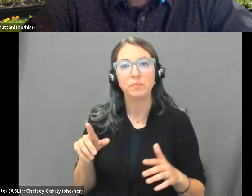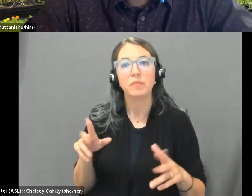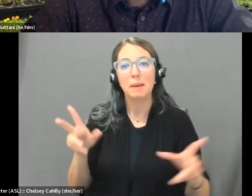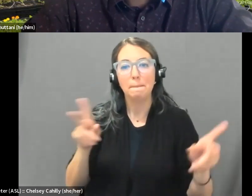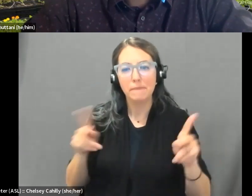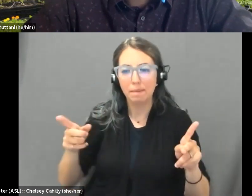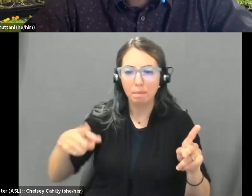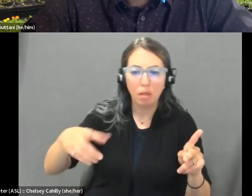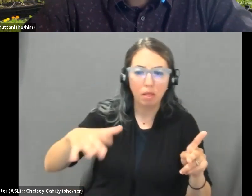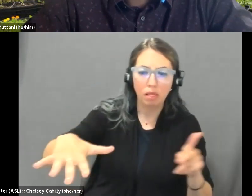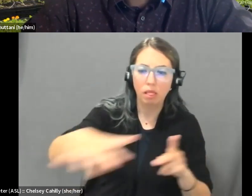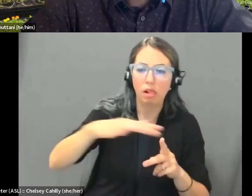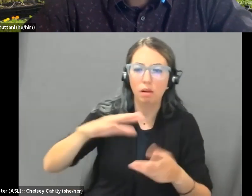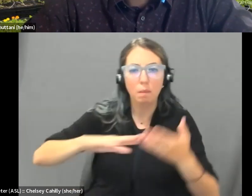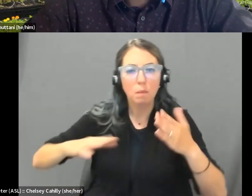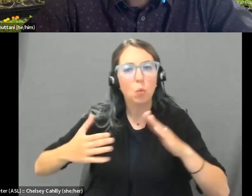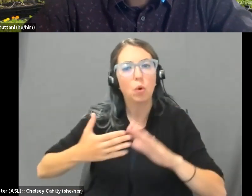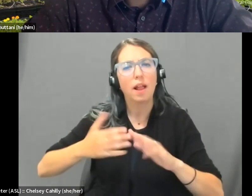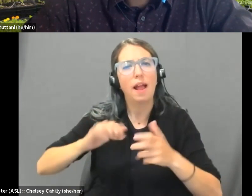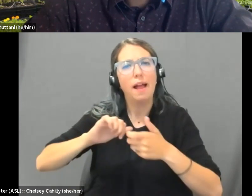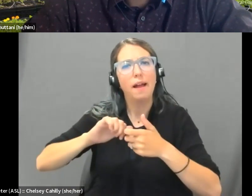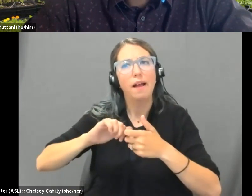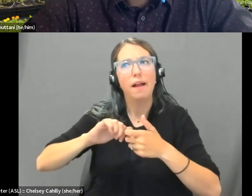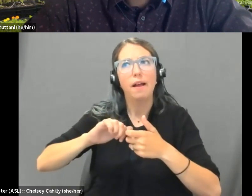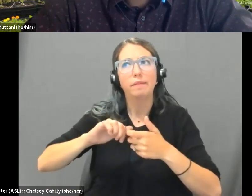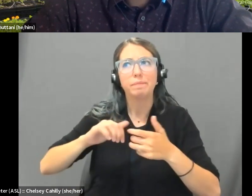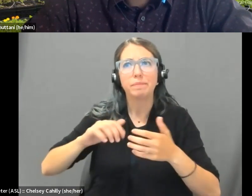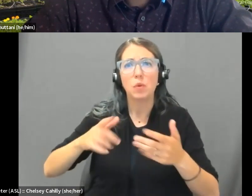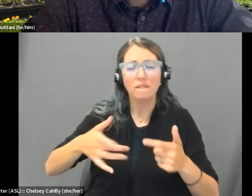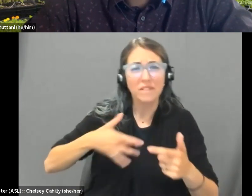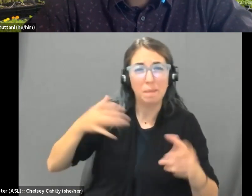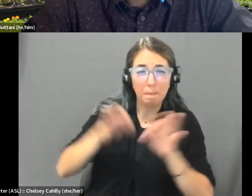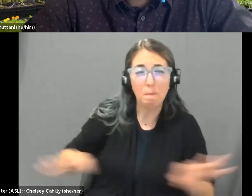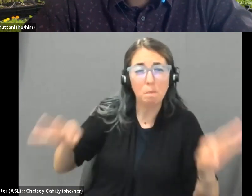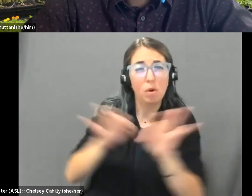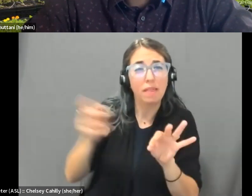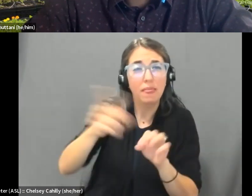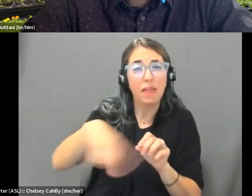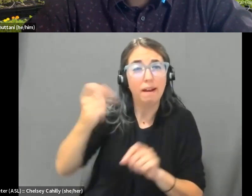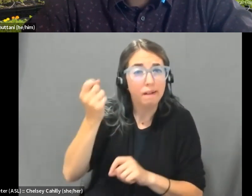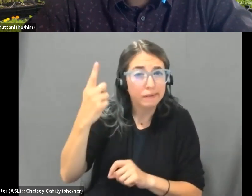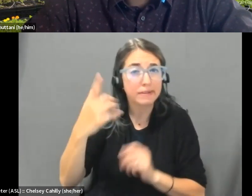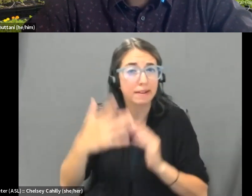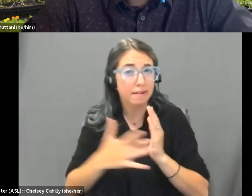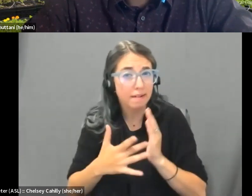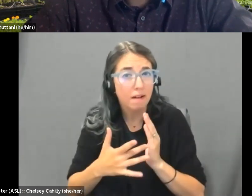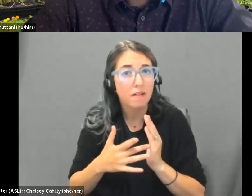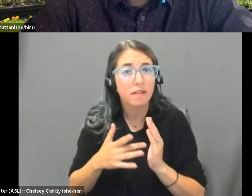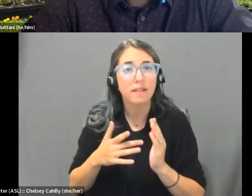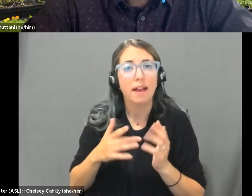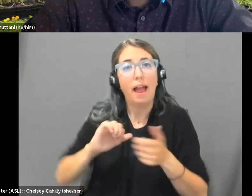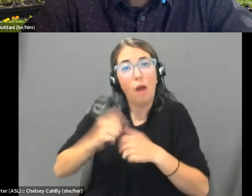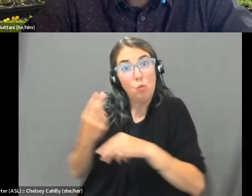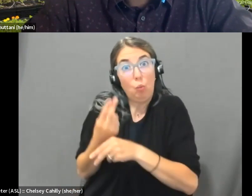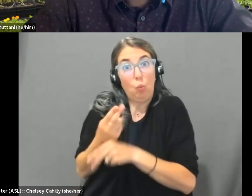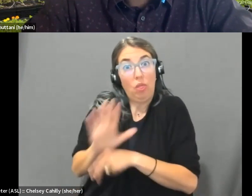members understood the data and technology involved, and sort of what was at stake. And that